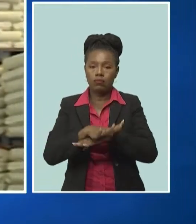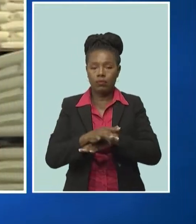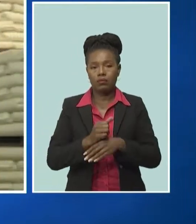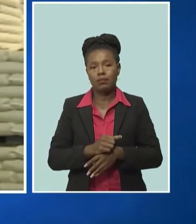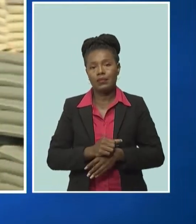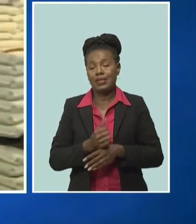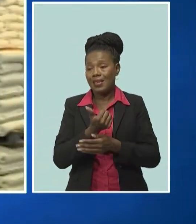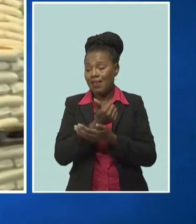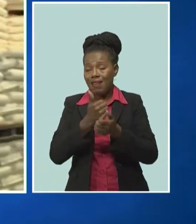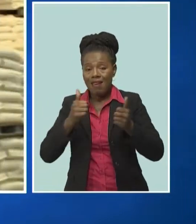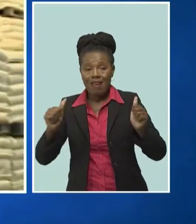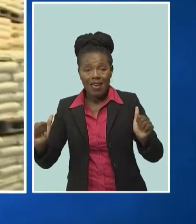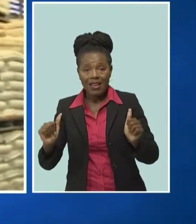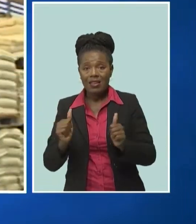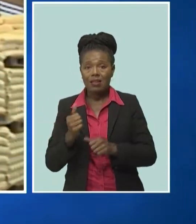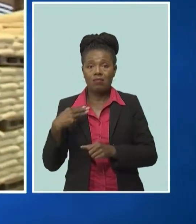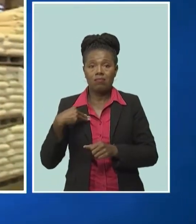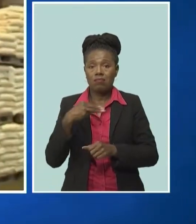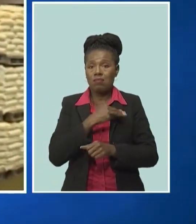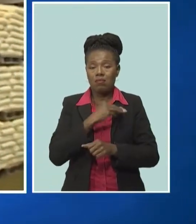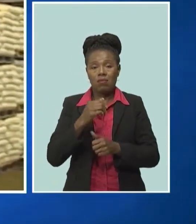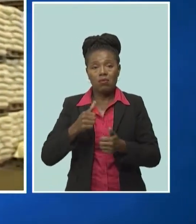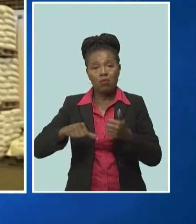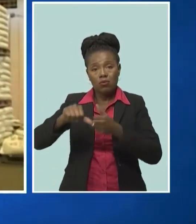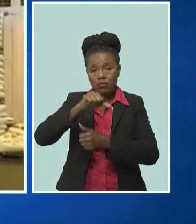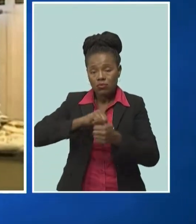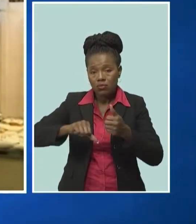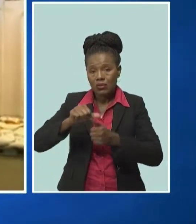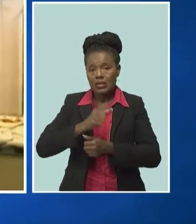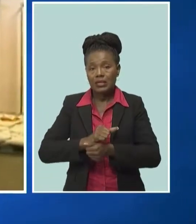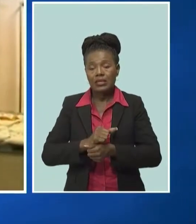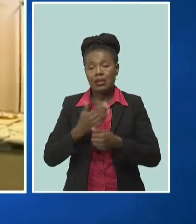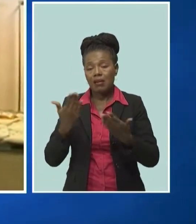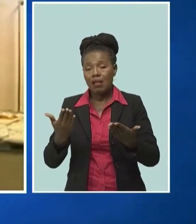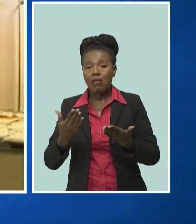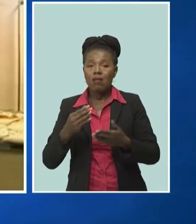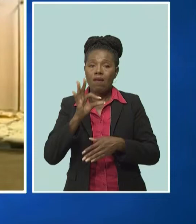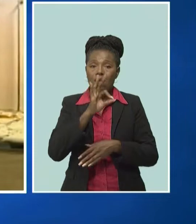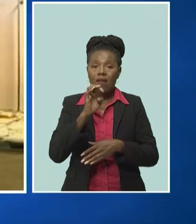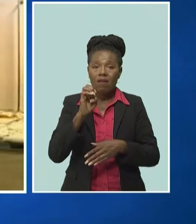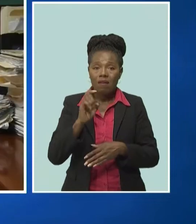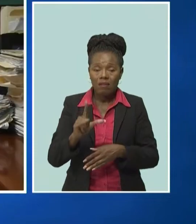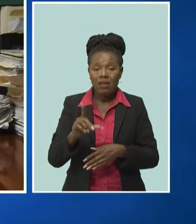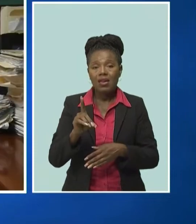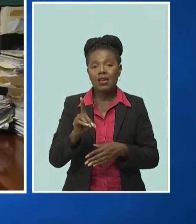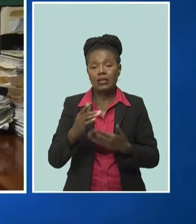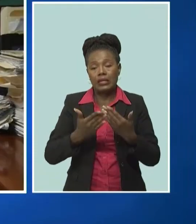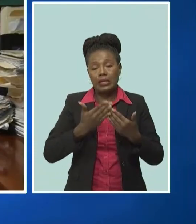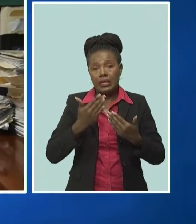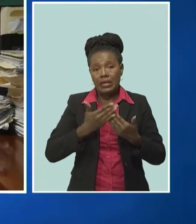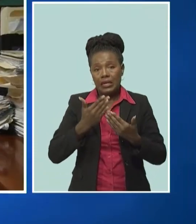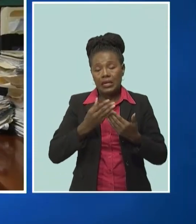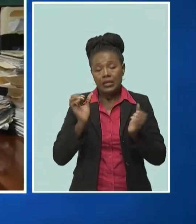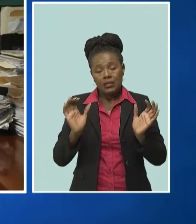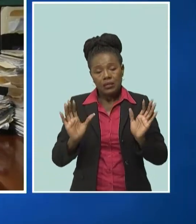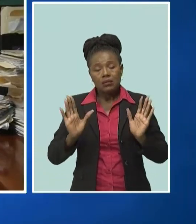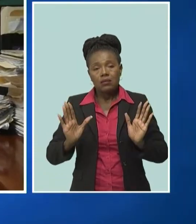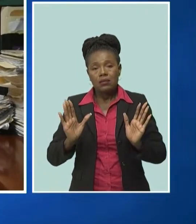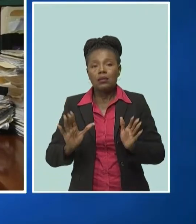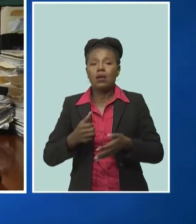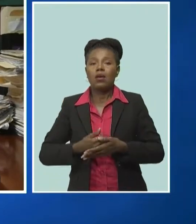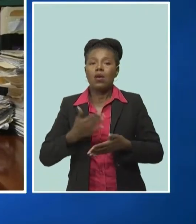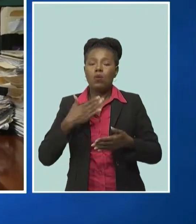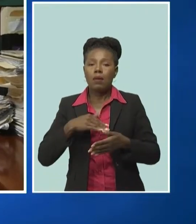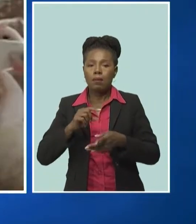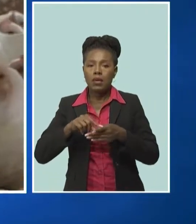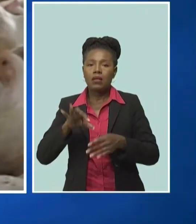BEPPA or any other member association gets an ease on feed, it ultimately will translate to the benefit